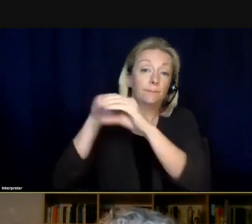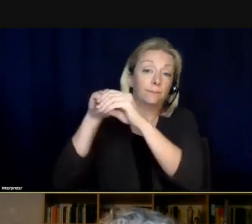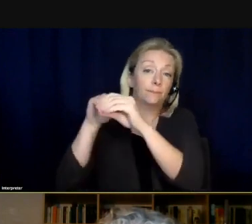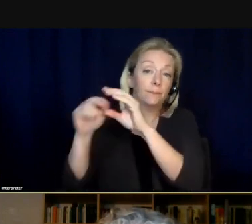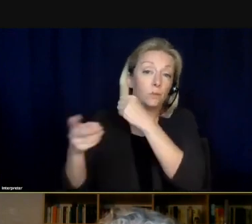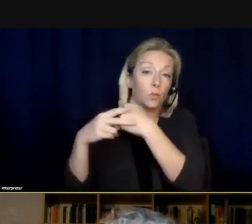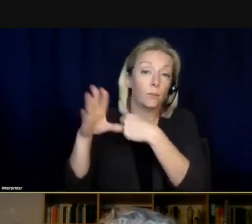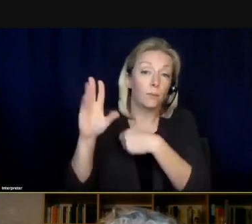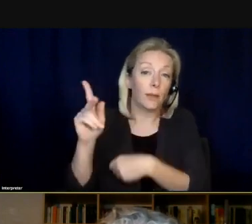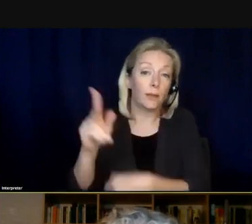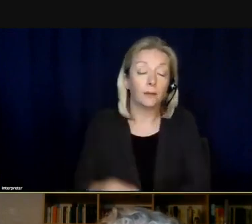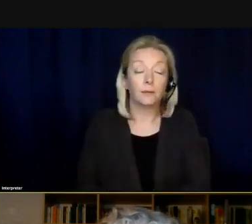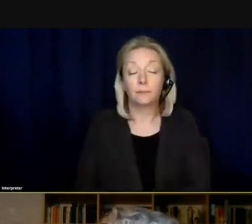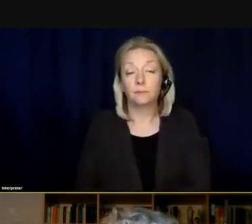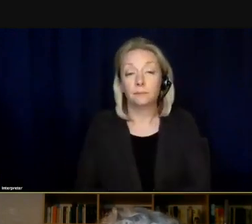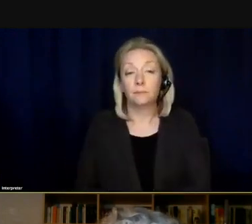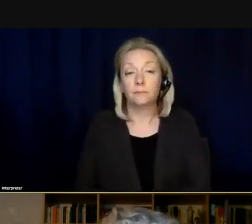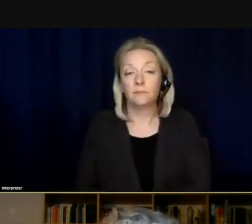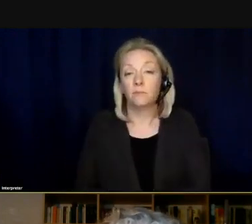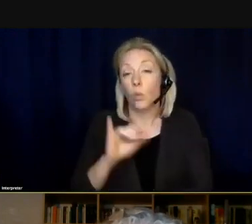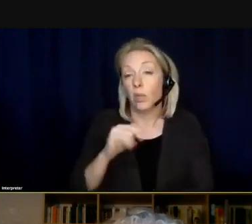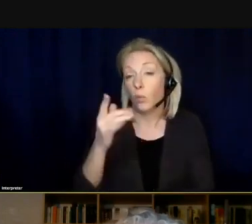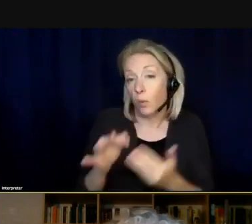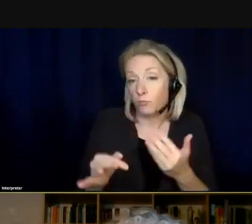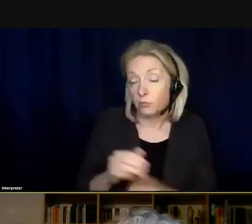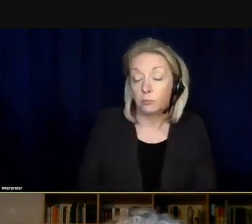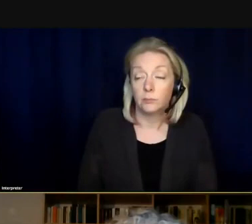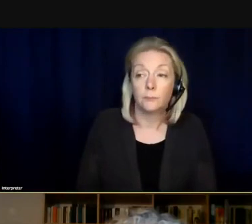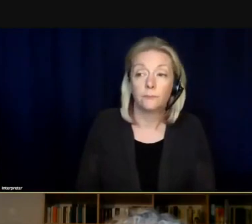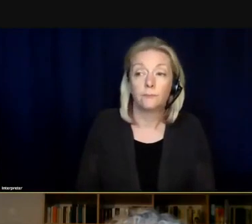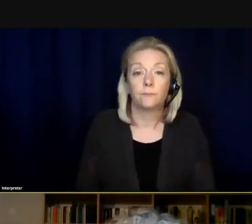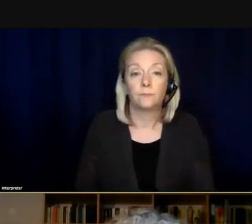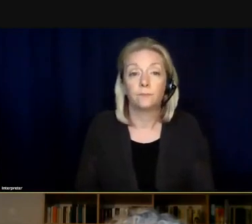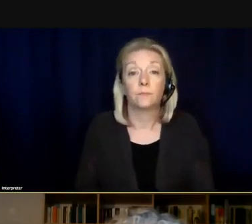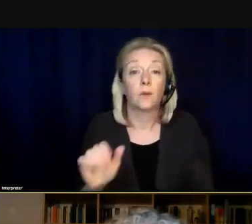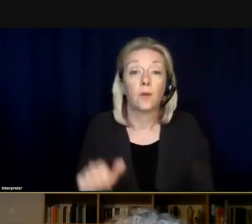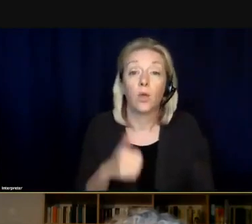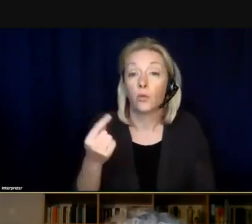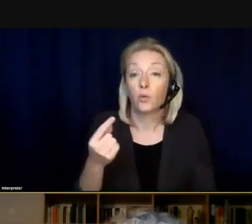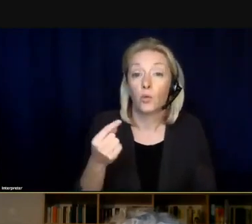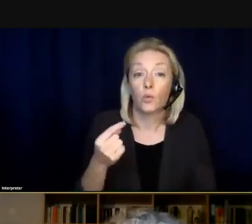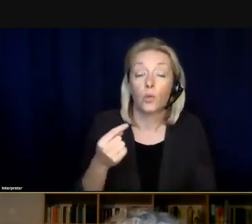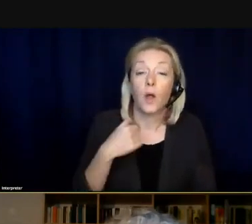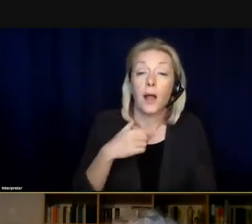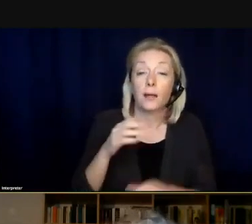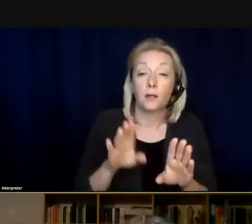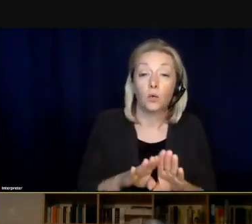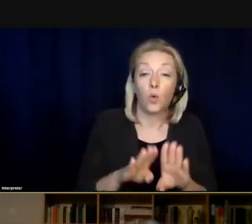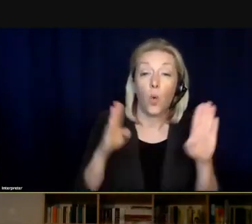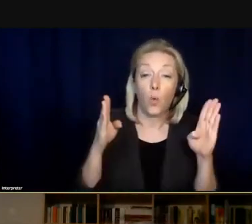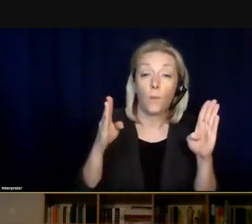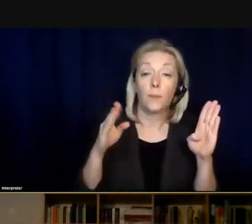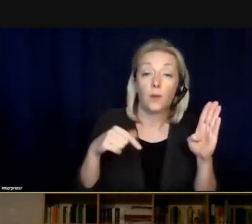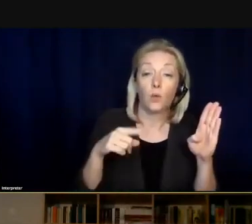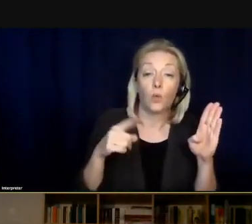bank. So that's one option here. I also can open up an open quiz. Maybe